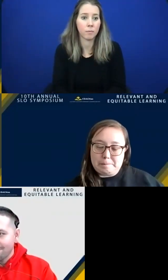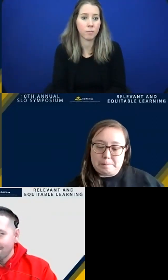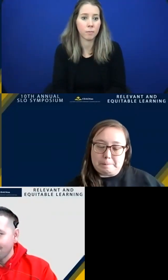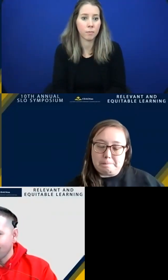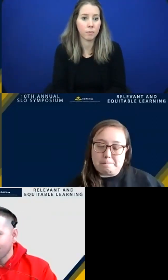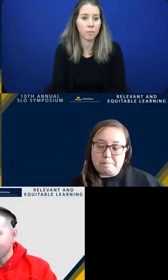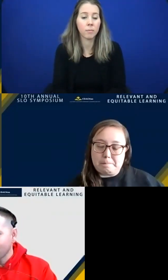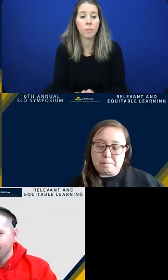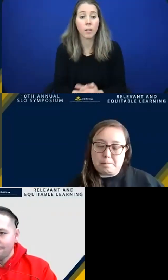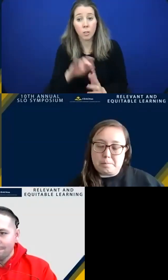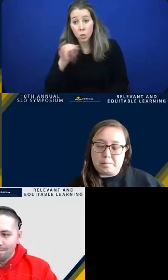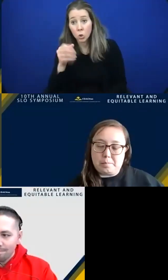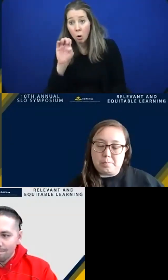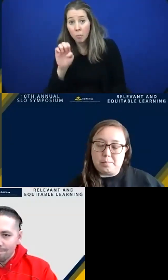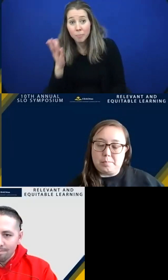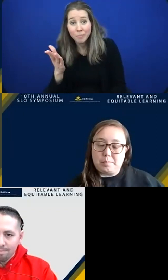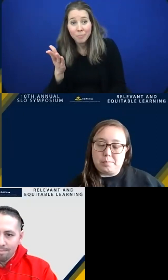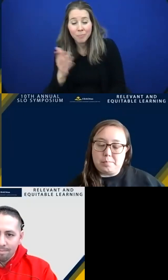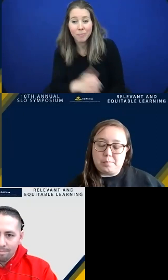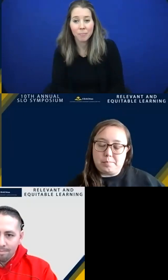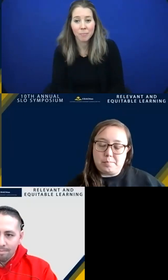Joe, how about you?